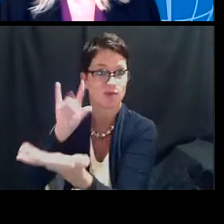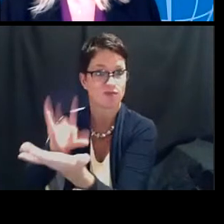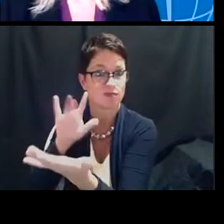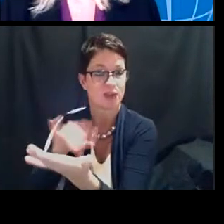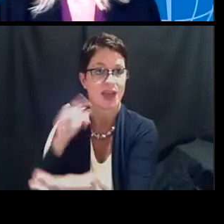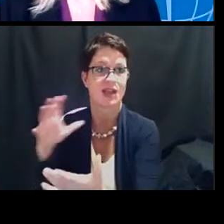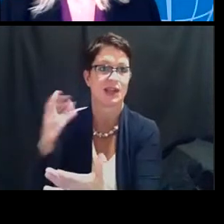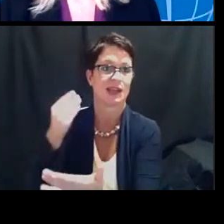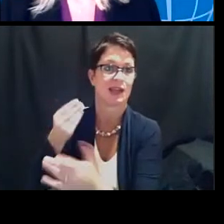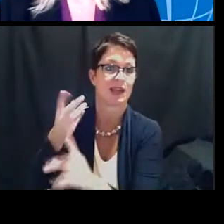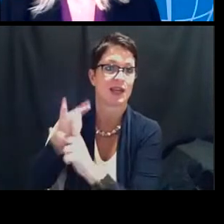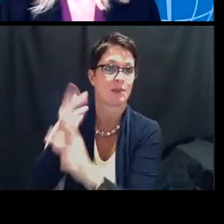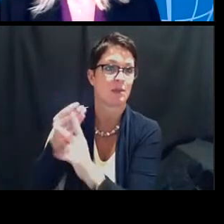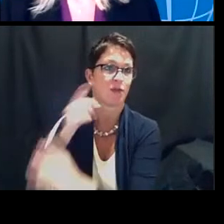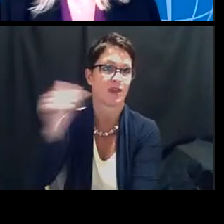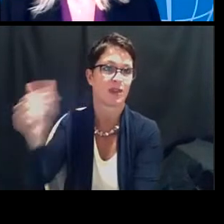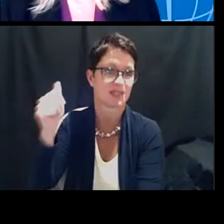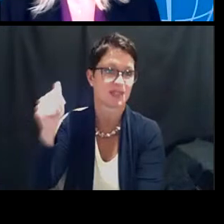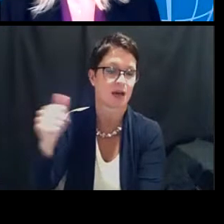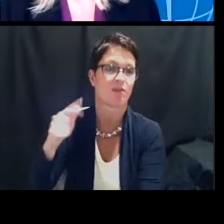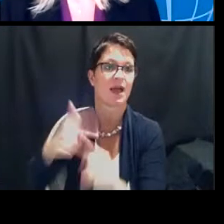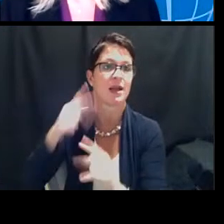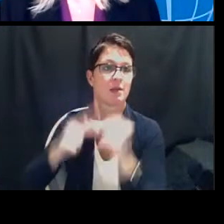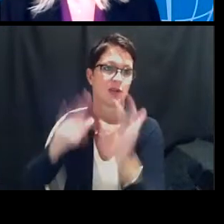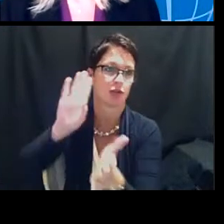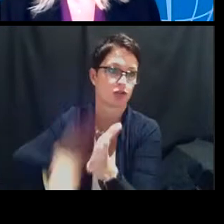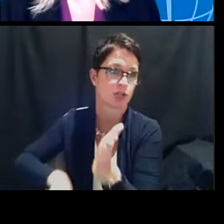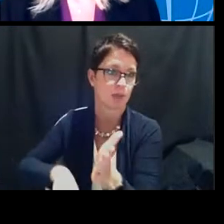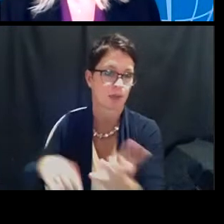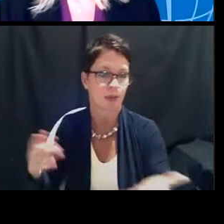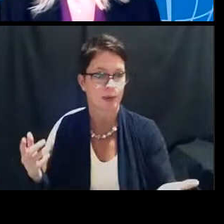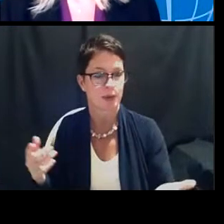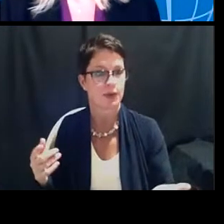money as they can and build it cheaper. So